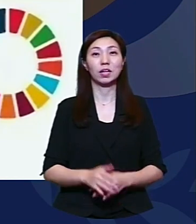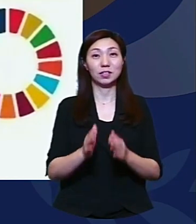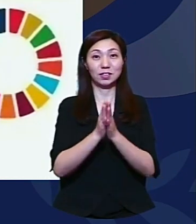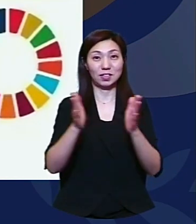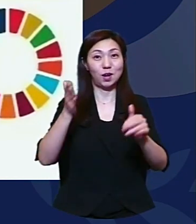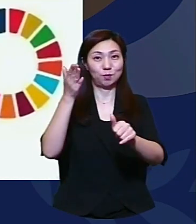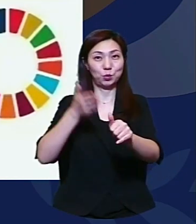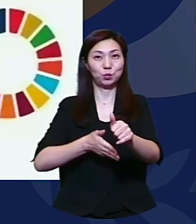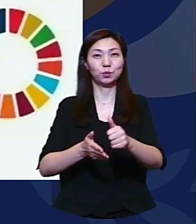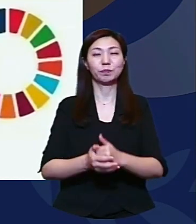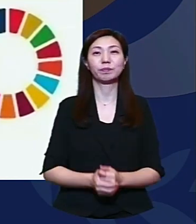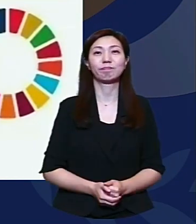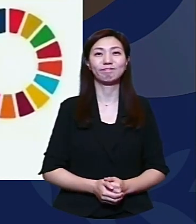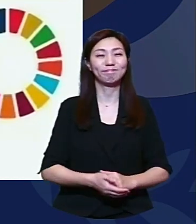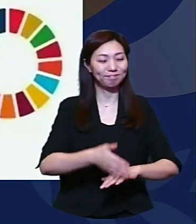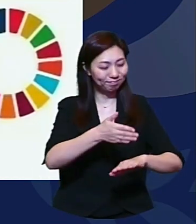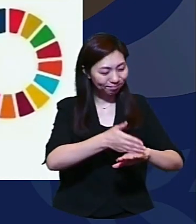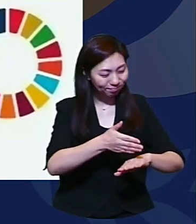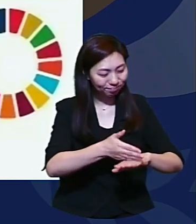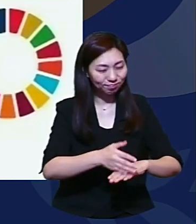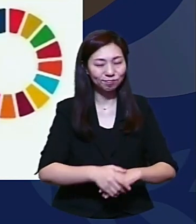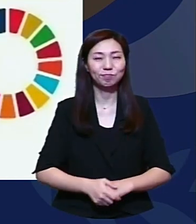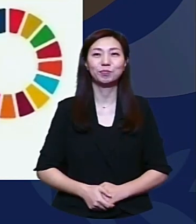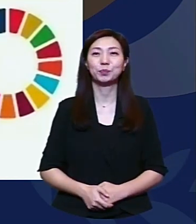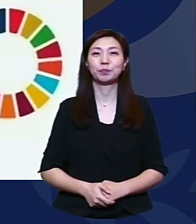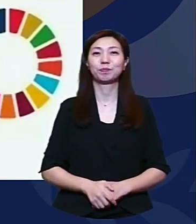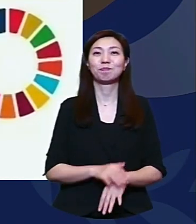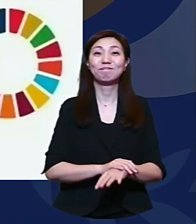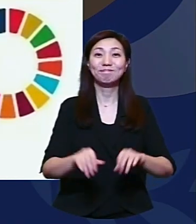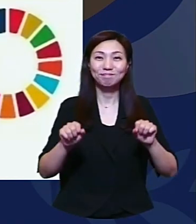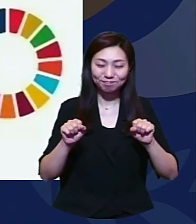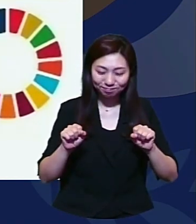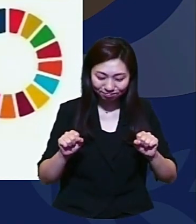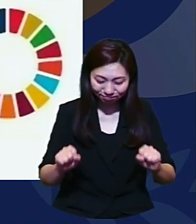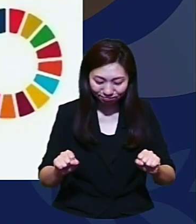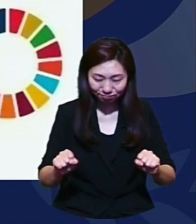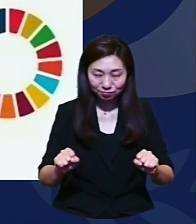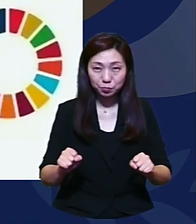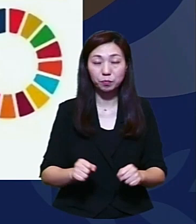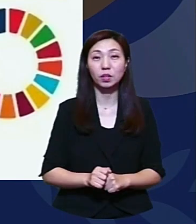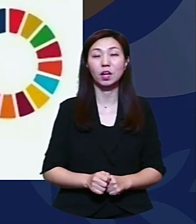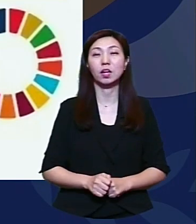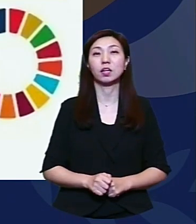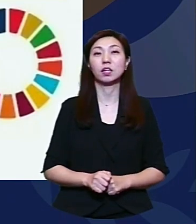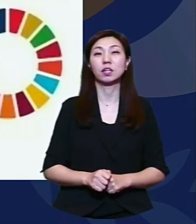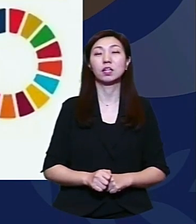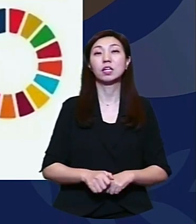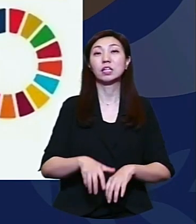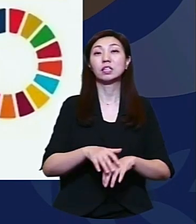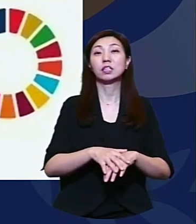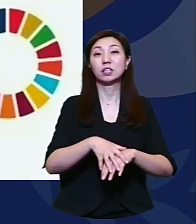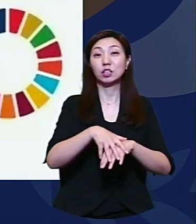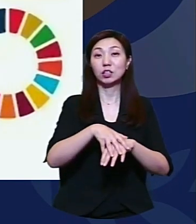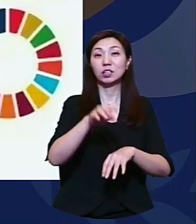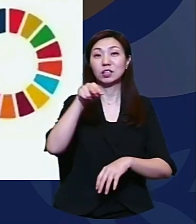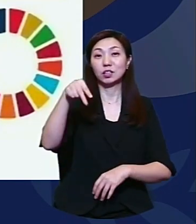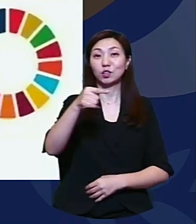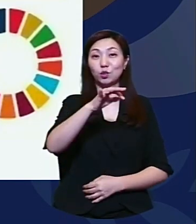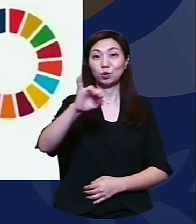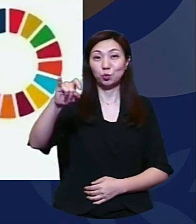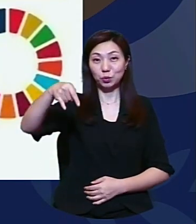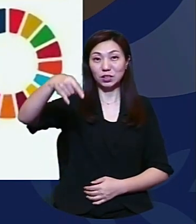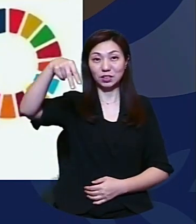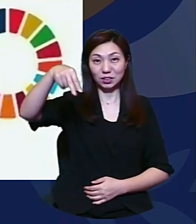Terrific. Thank you so much. Good afternoon from Geneva, Switzerland. It's such a pleasure to join you for this